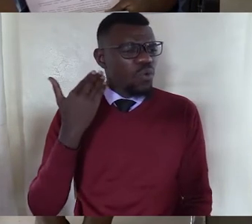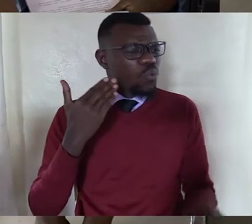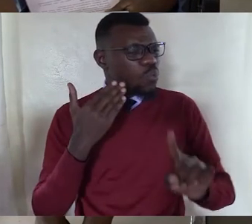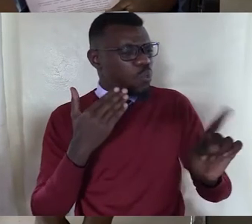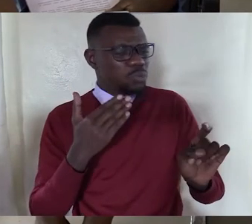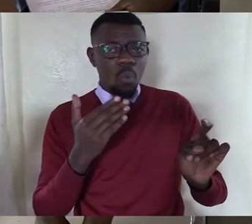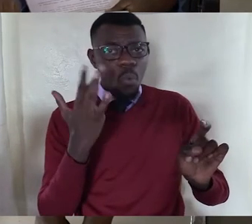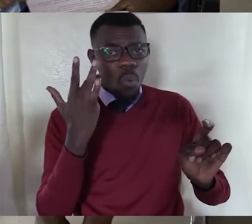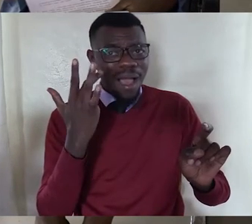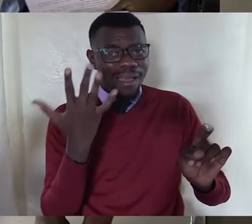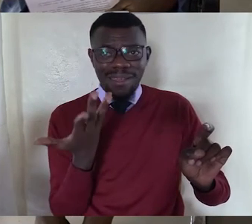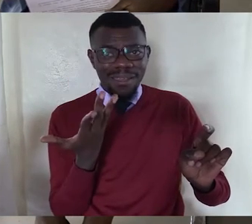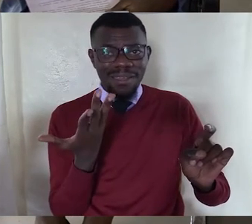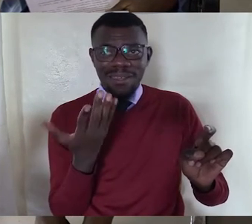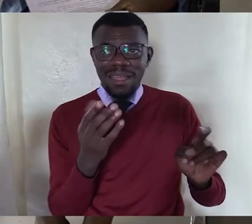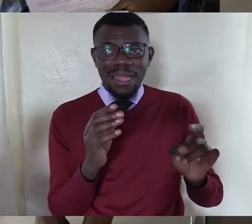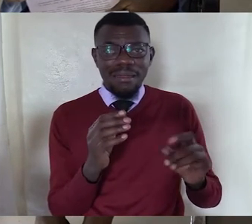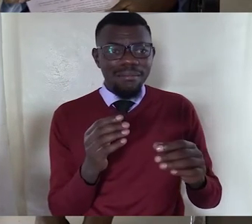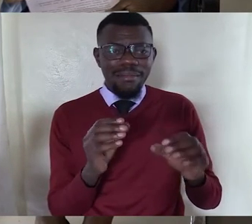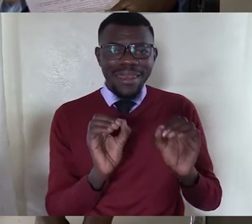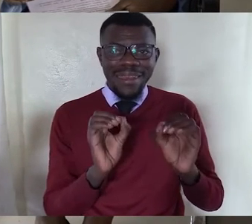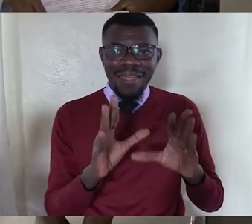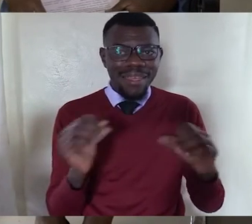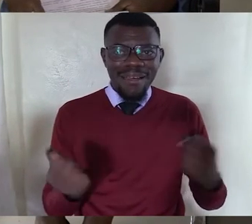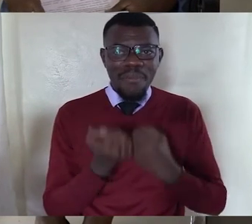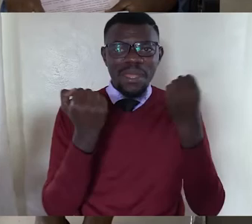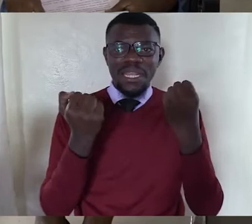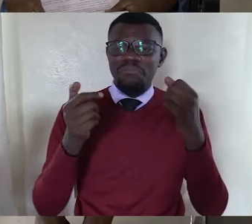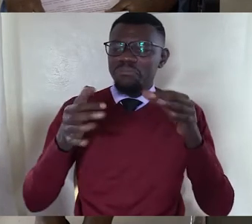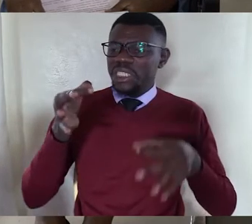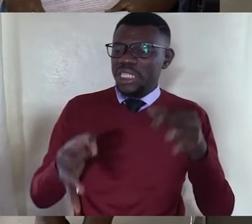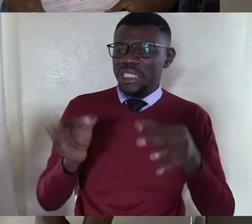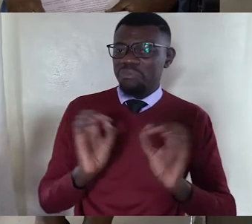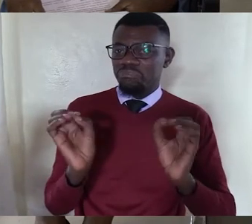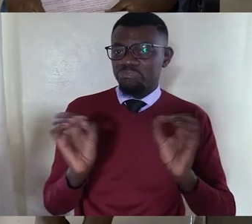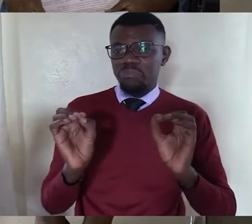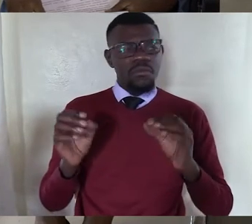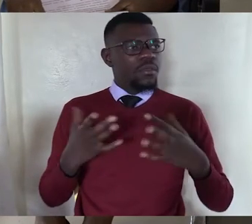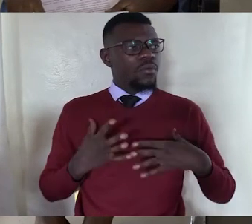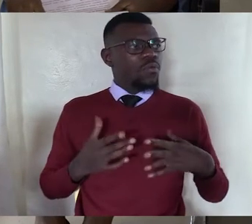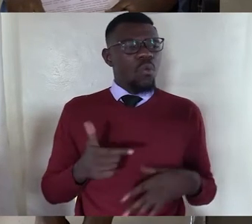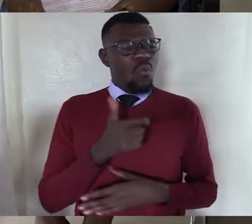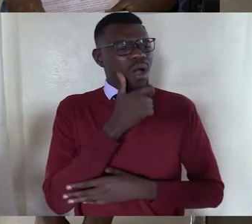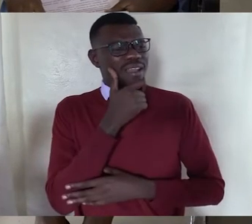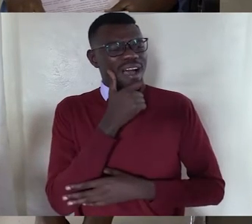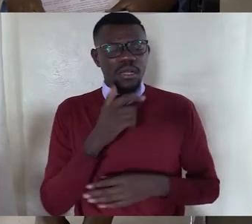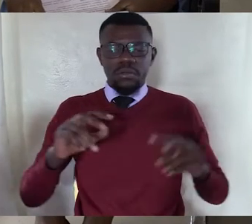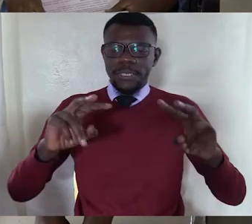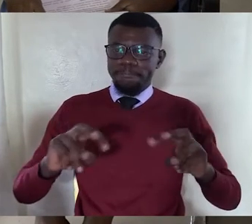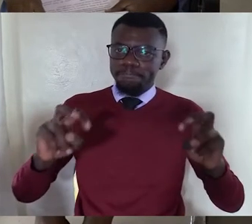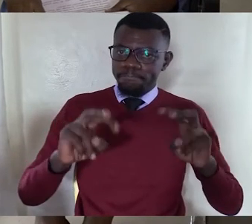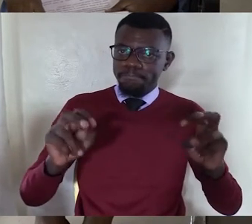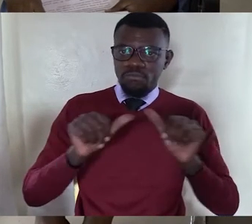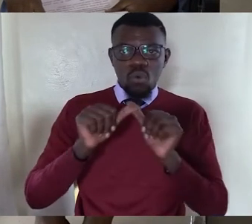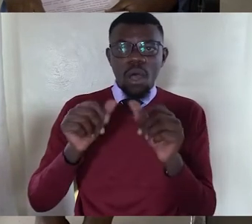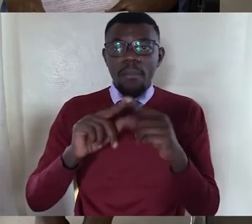is it that nothing is happening? Justice has not happened. And they're like, it's being investigated. But the question